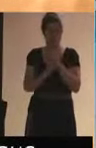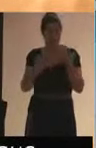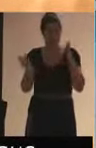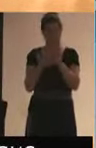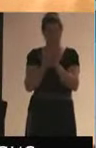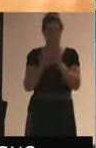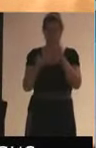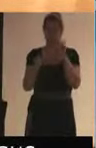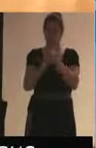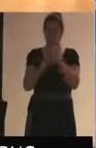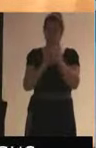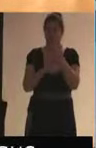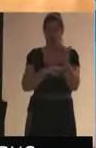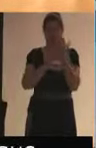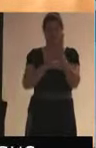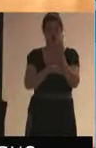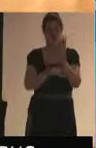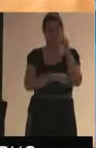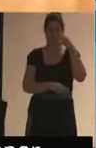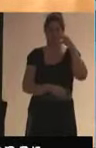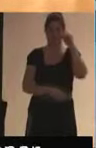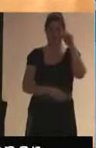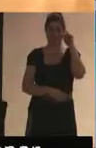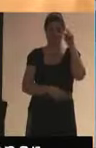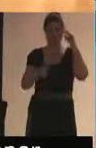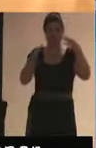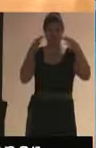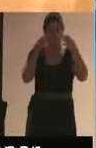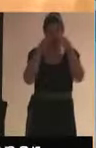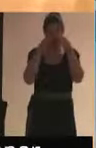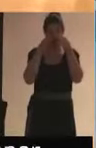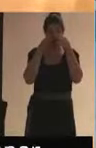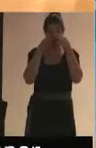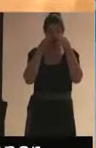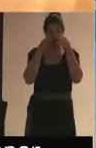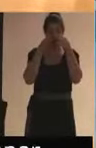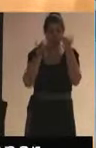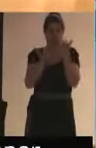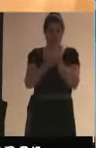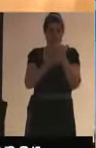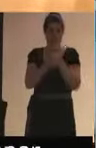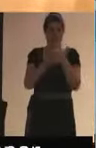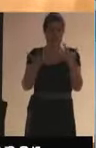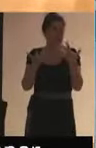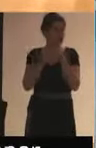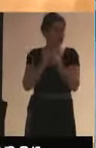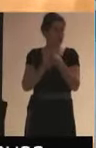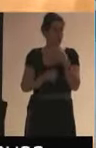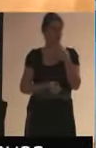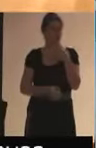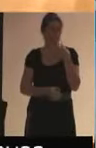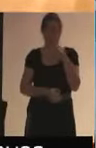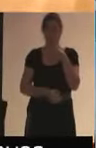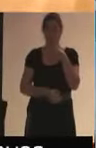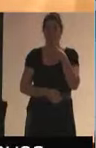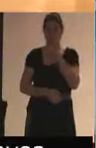acknowledging how difficult it is to propose this kind of real experiment with children with cognitive